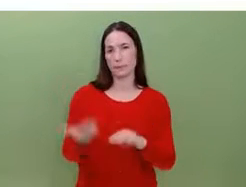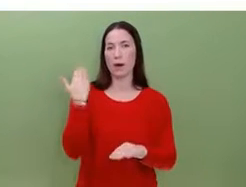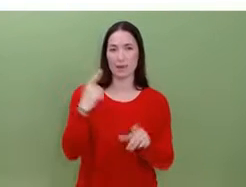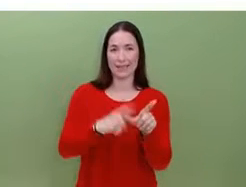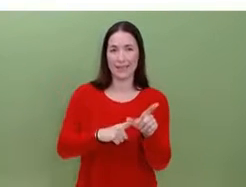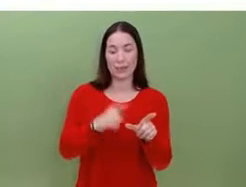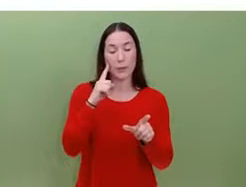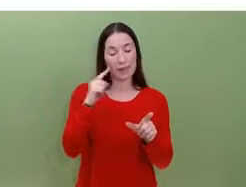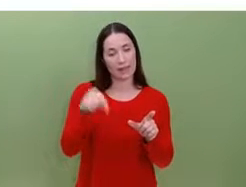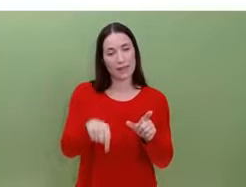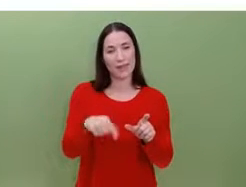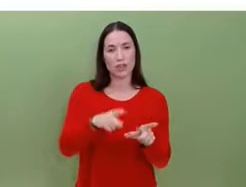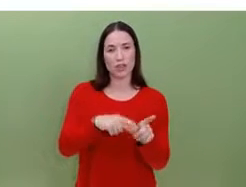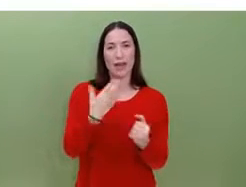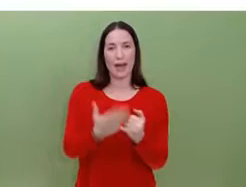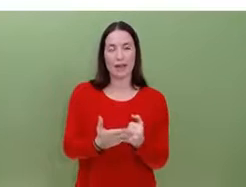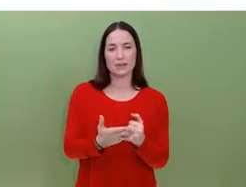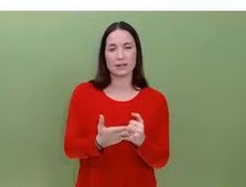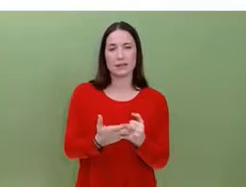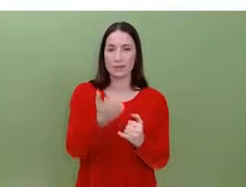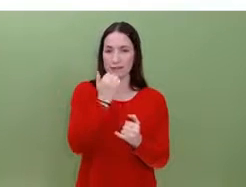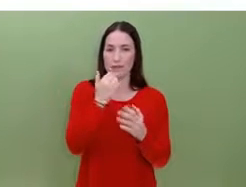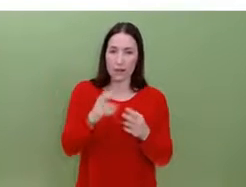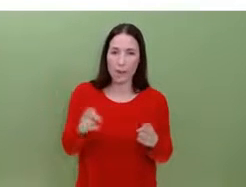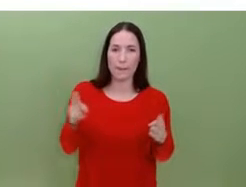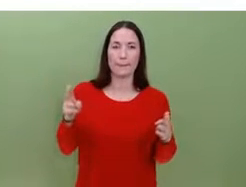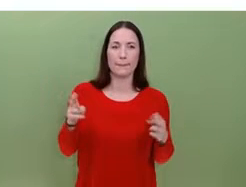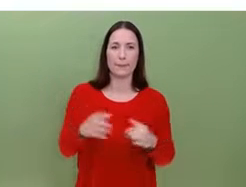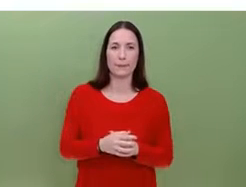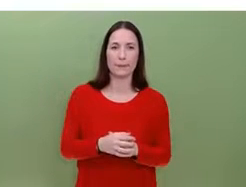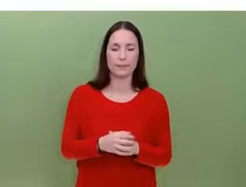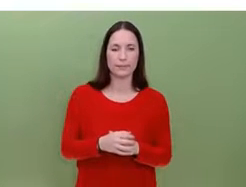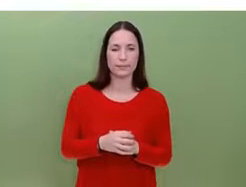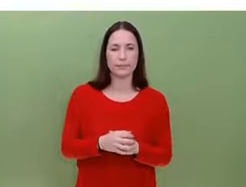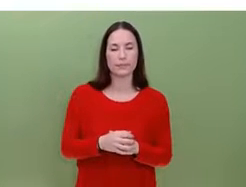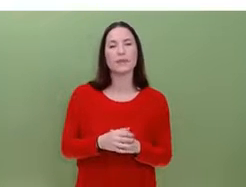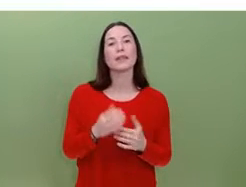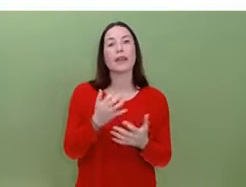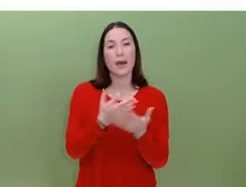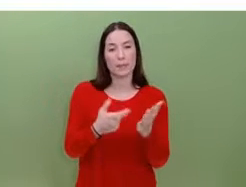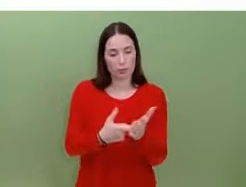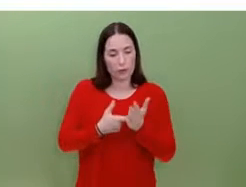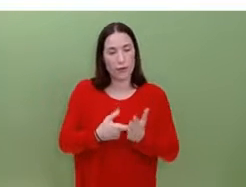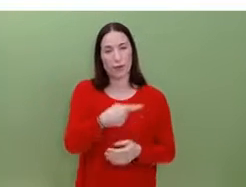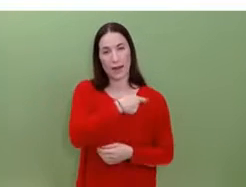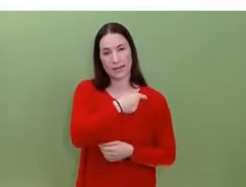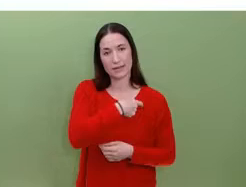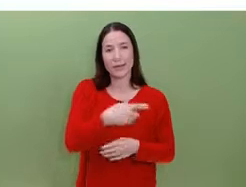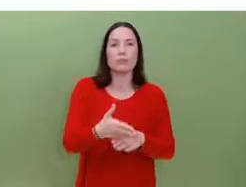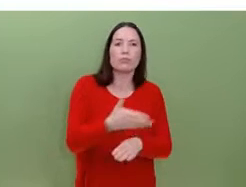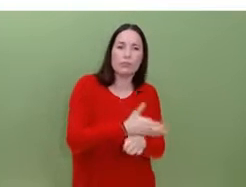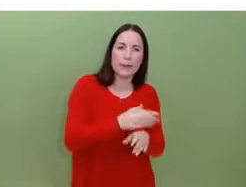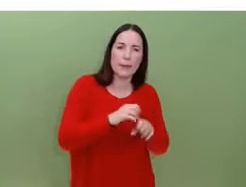of this year. Comparing the differences between the number of anxiety referrals pre-pandemic and during the